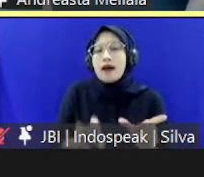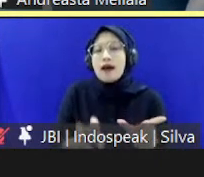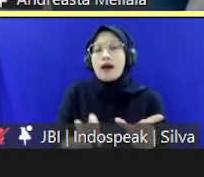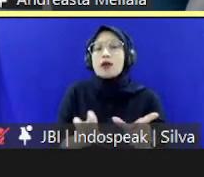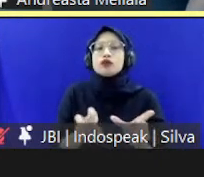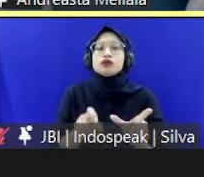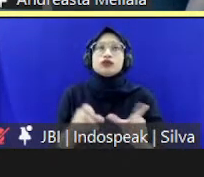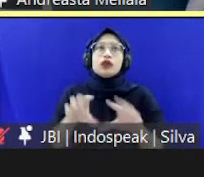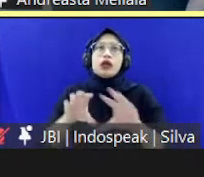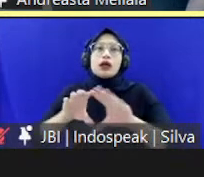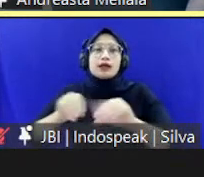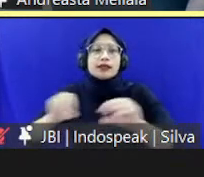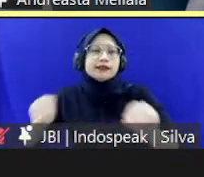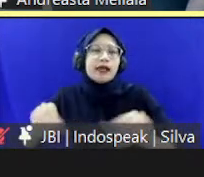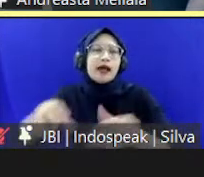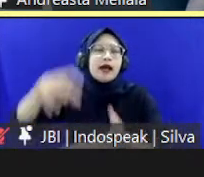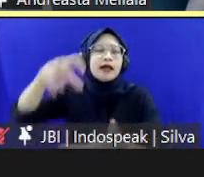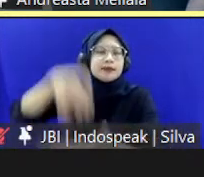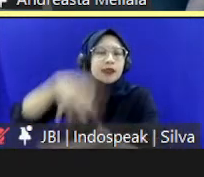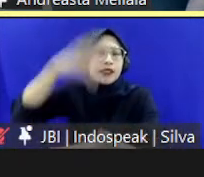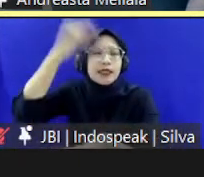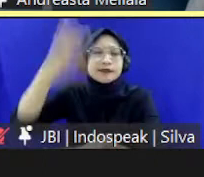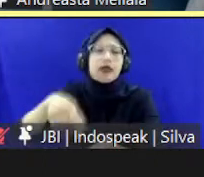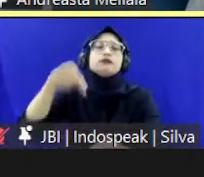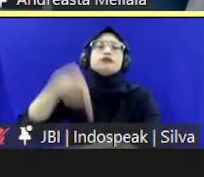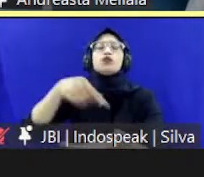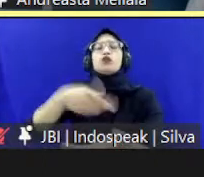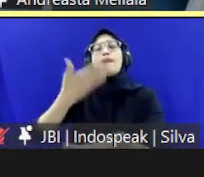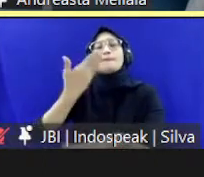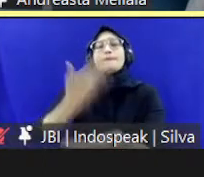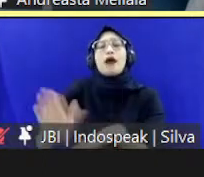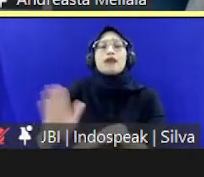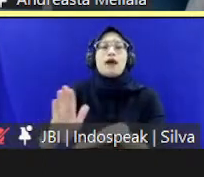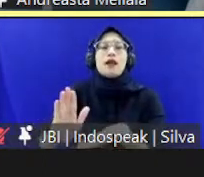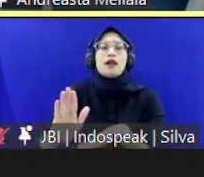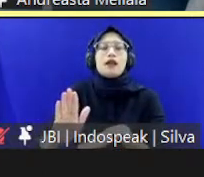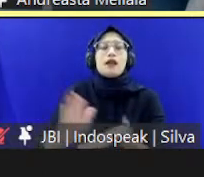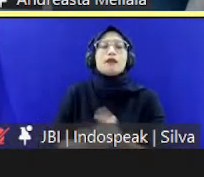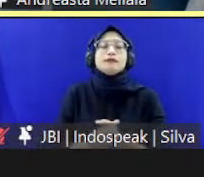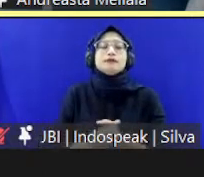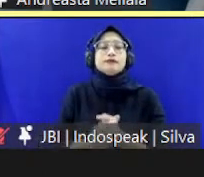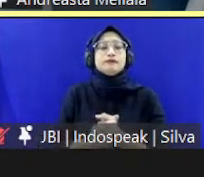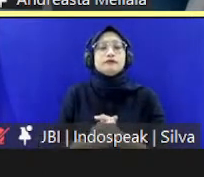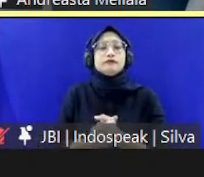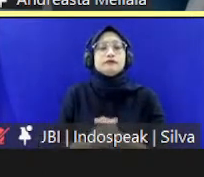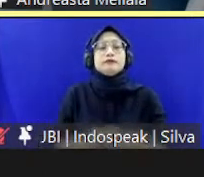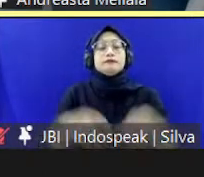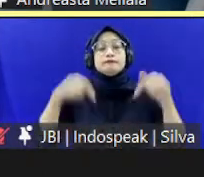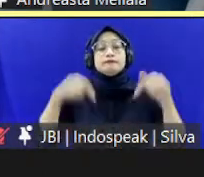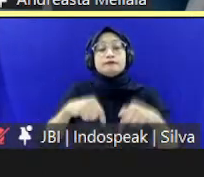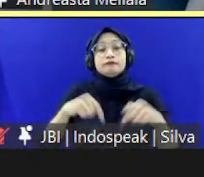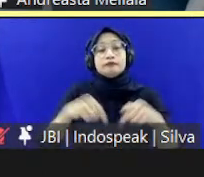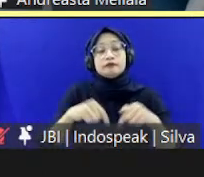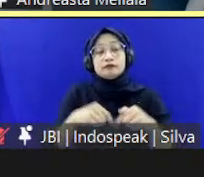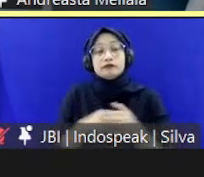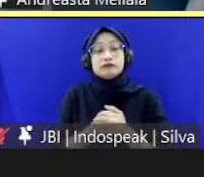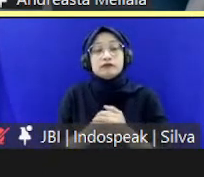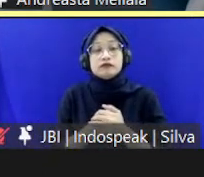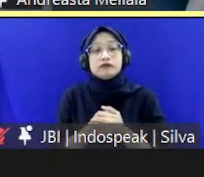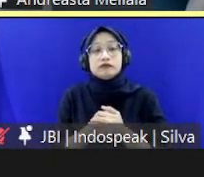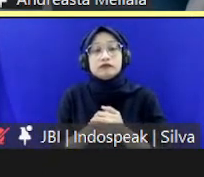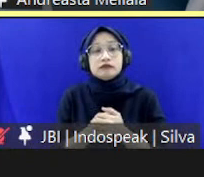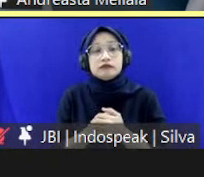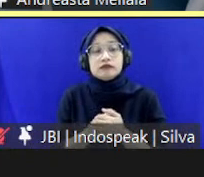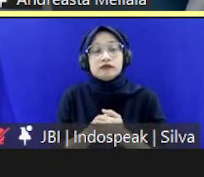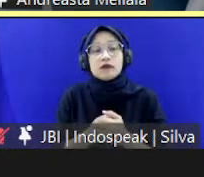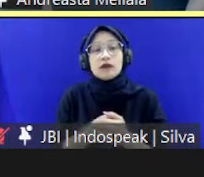canceled. And the distribution of medical specialists is closely related to the distribution of the hospital.